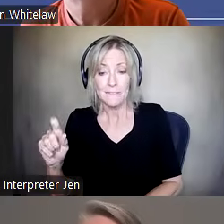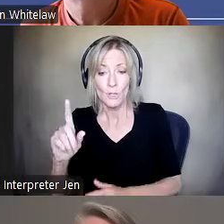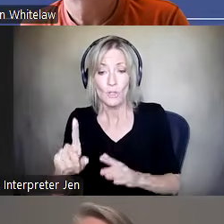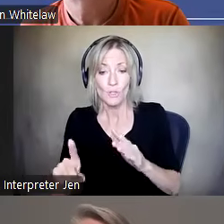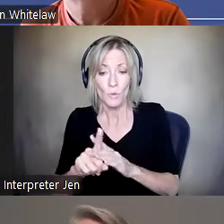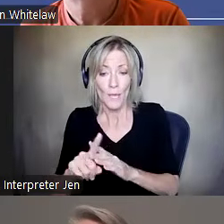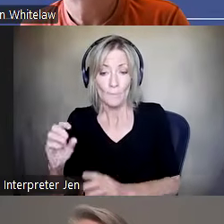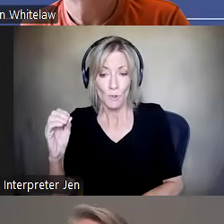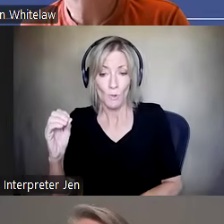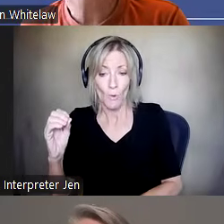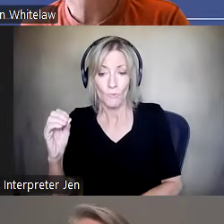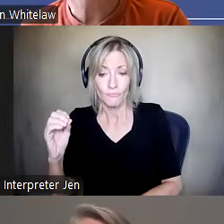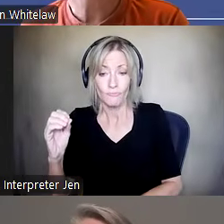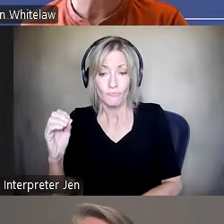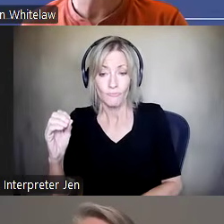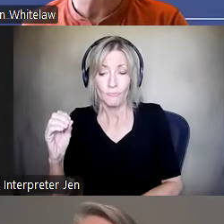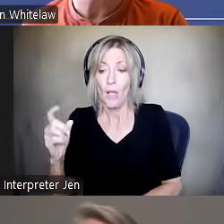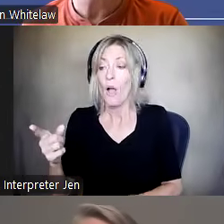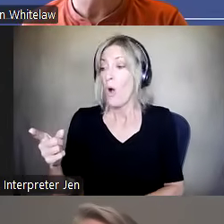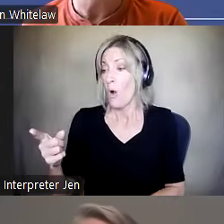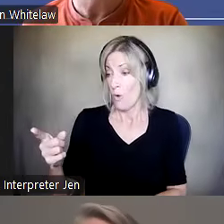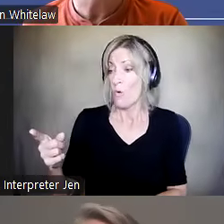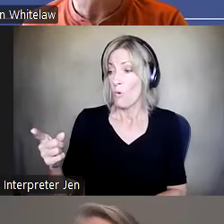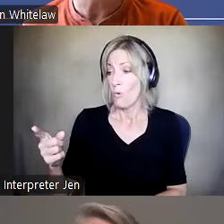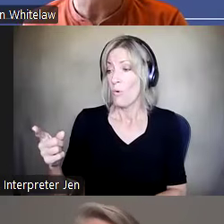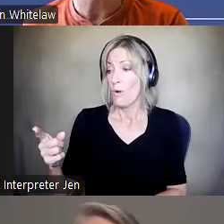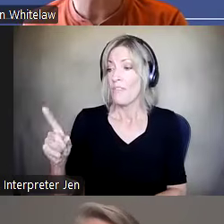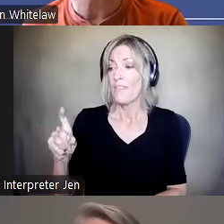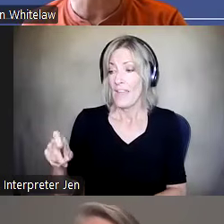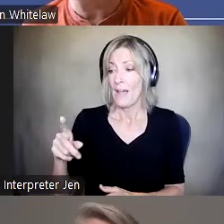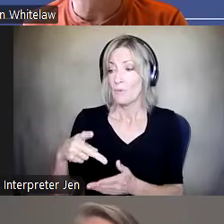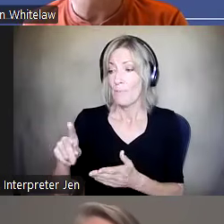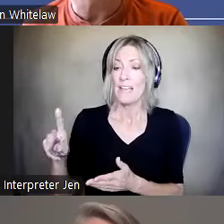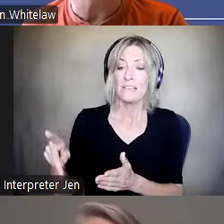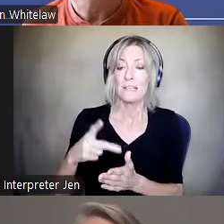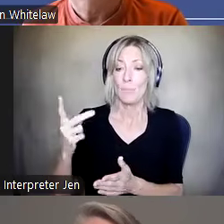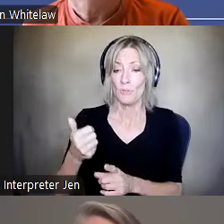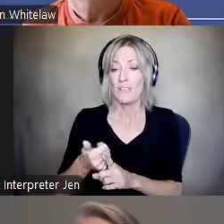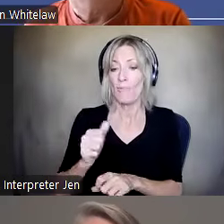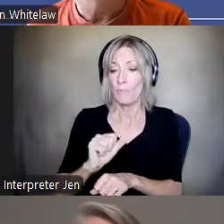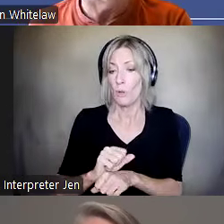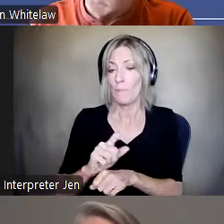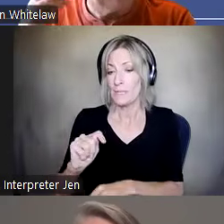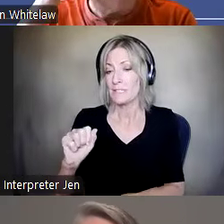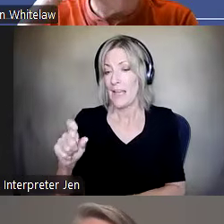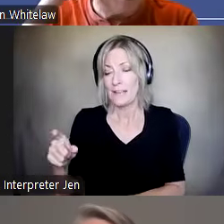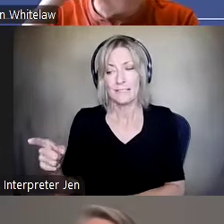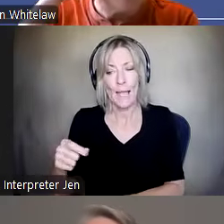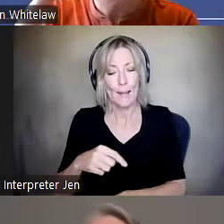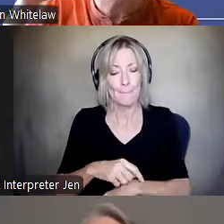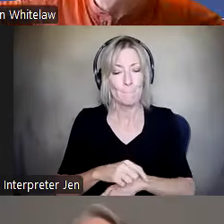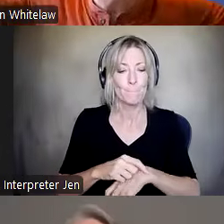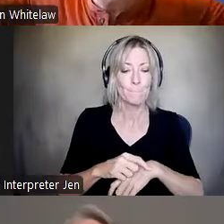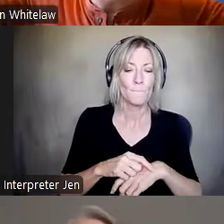zero on their well, so they need to be paying benefit. the double self-employment tax and reporting it all. Yeah. Yeah. So yeah, there